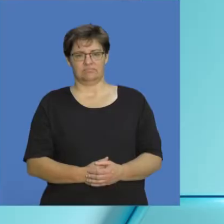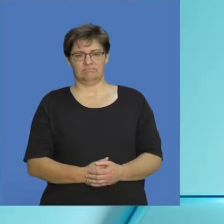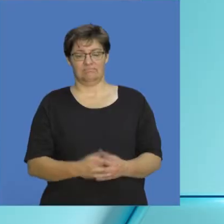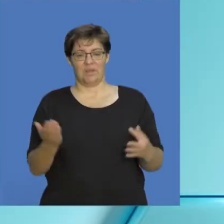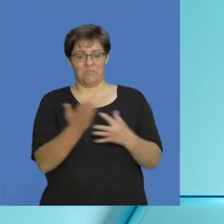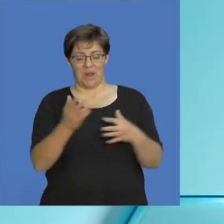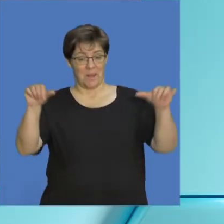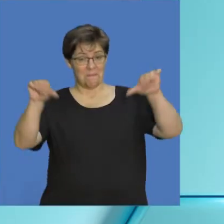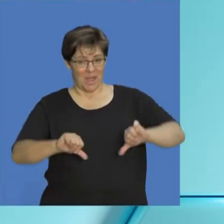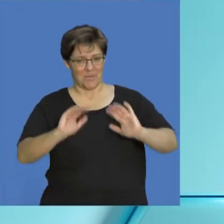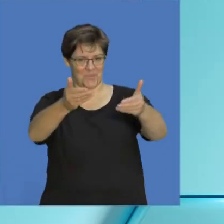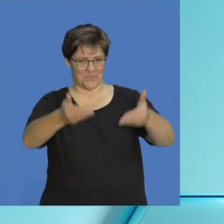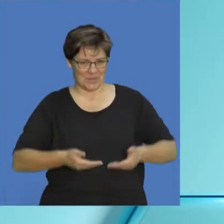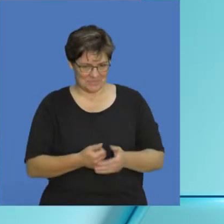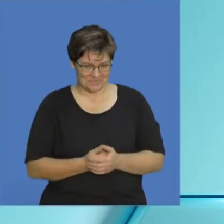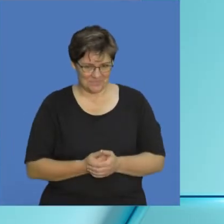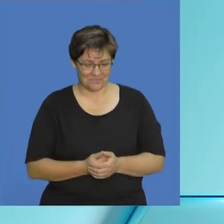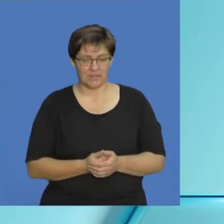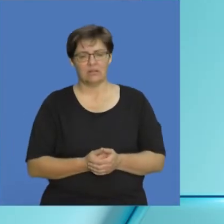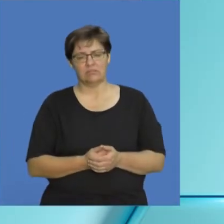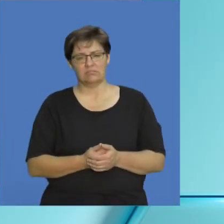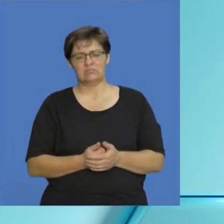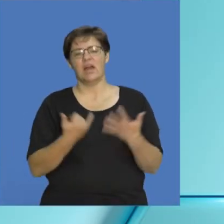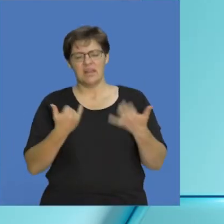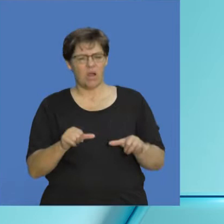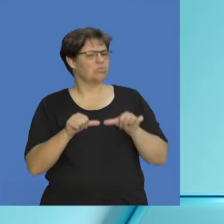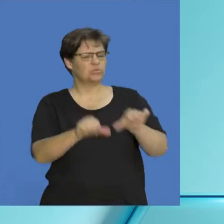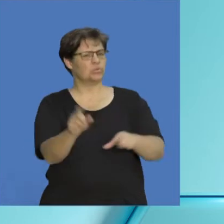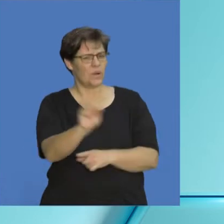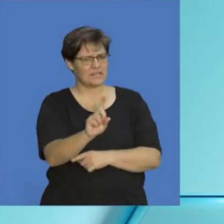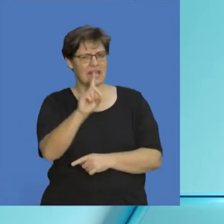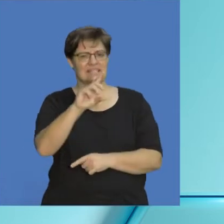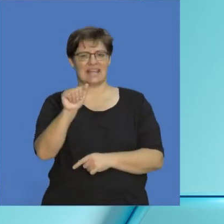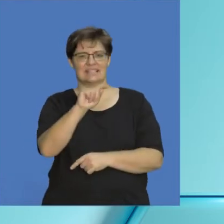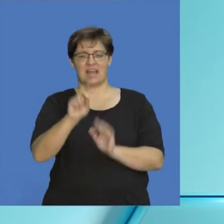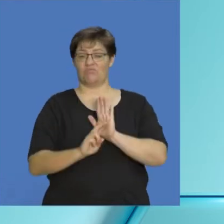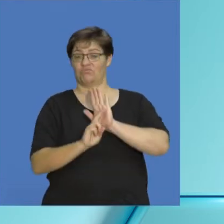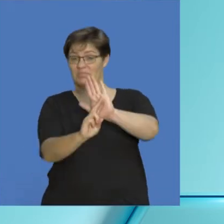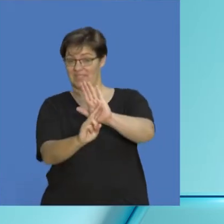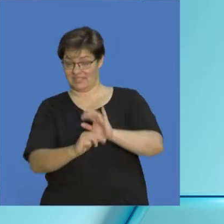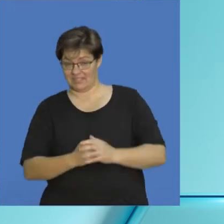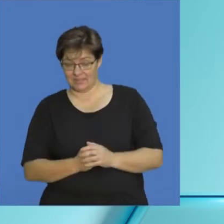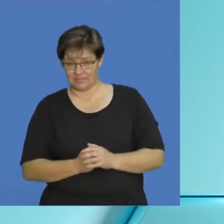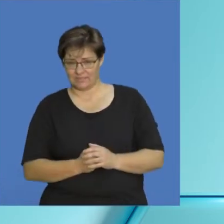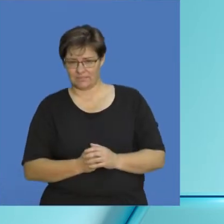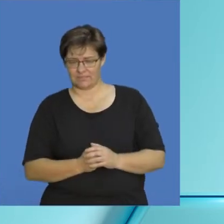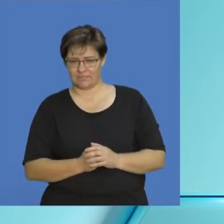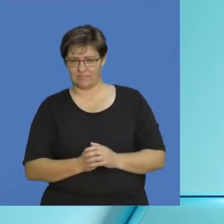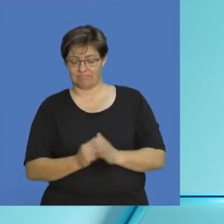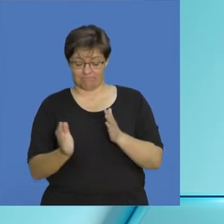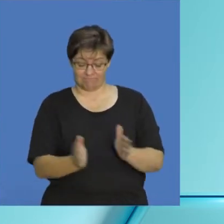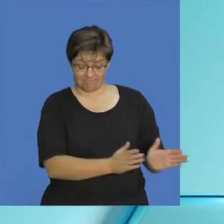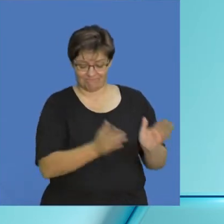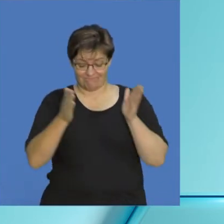Welcome back once again. Okay, so we'll continue with our data representation. Now we're going to look